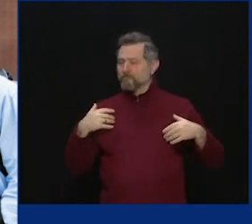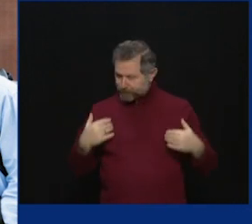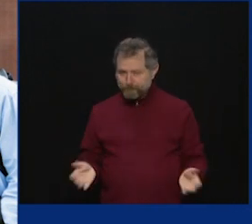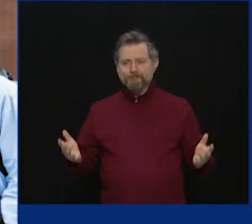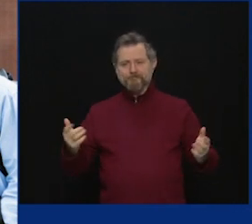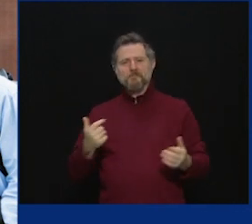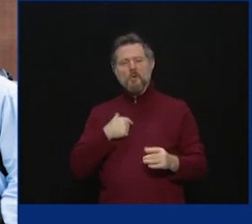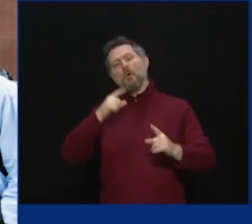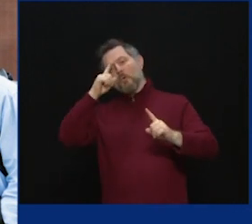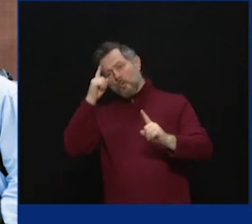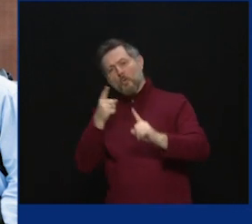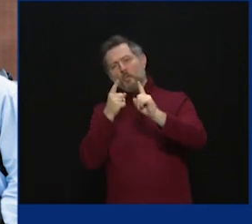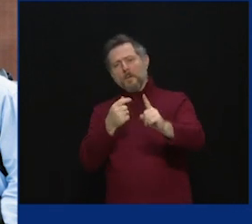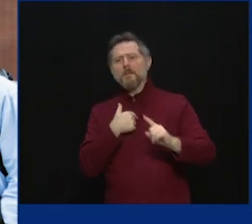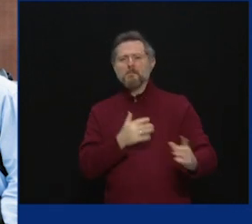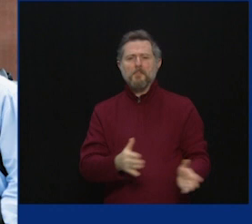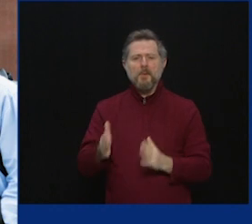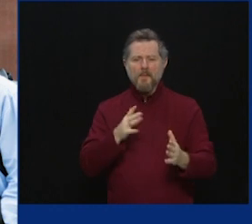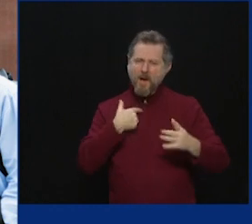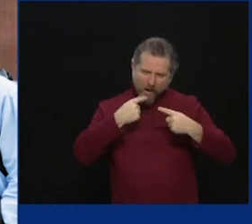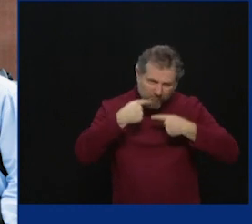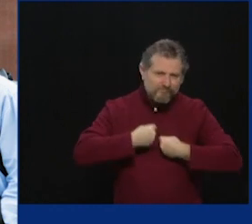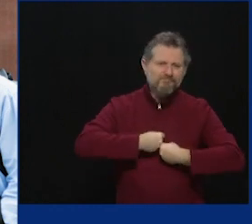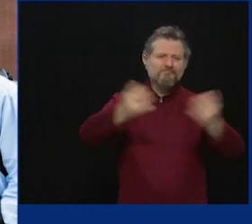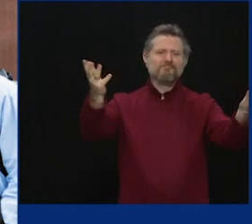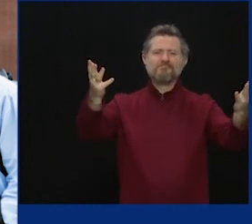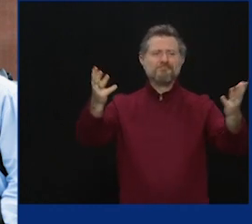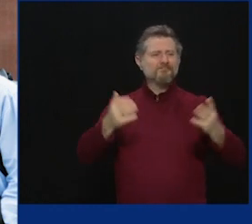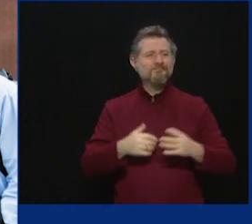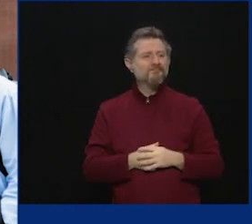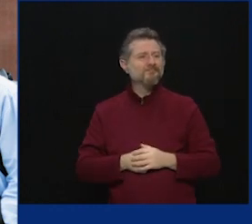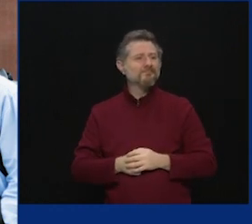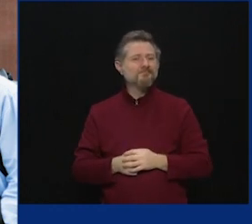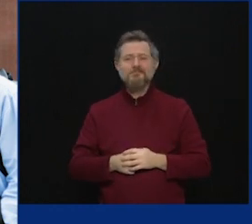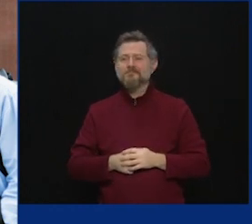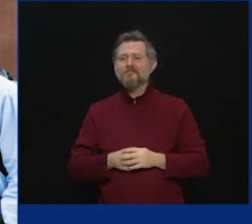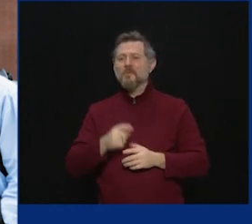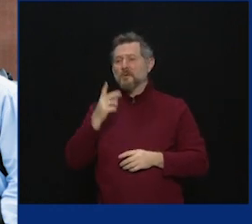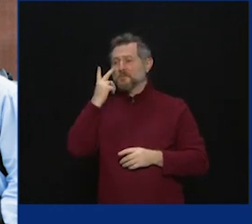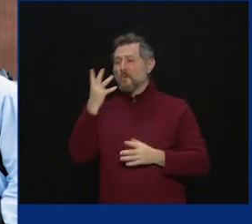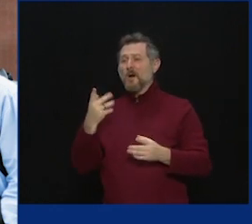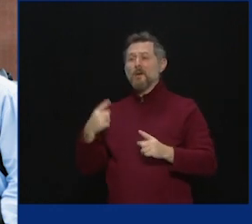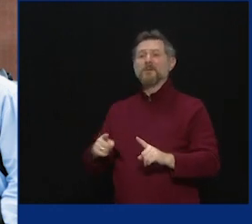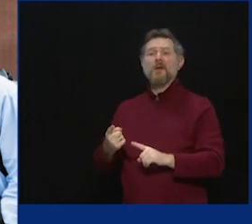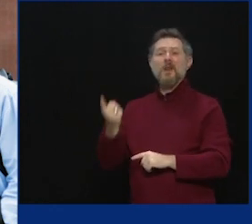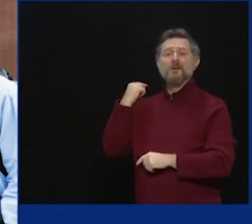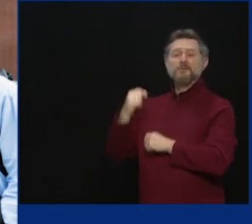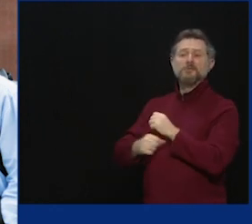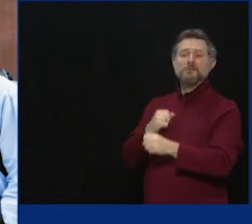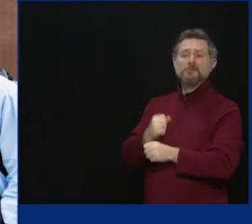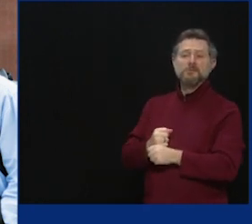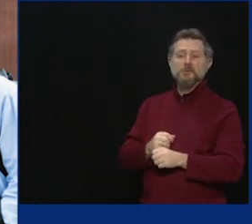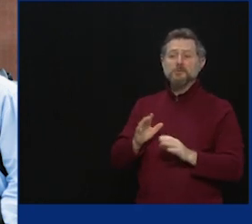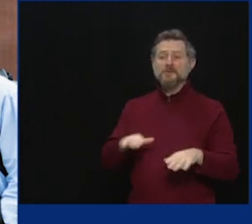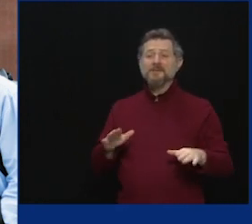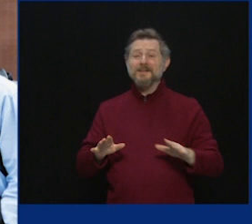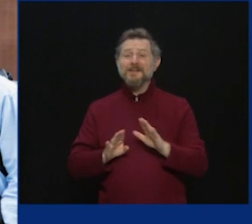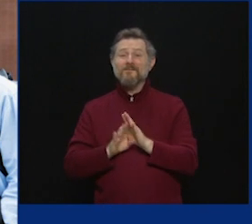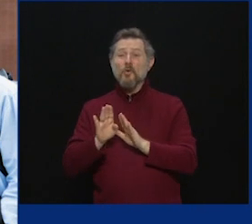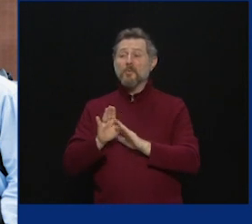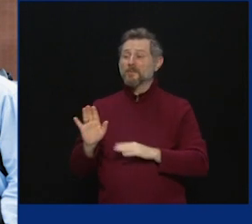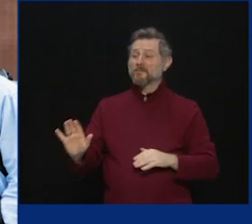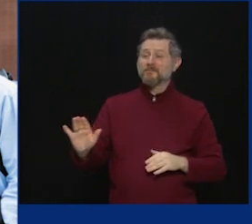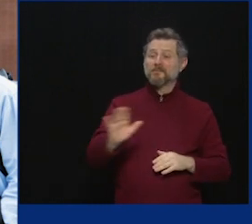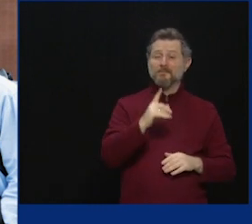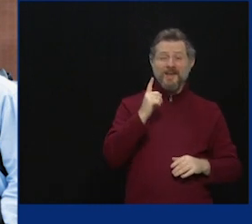be a plan that makes sense. We all saw the negative impact on the growth of children in terms of their educational